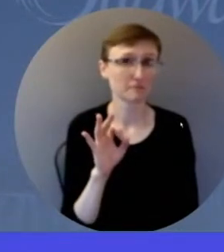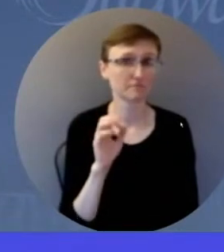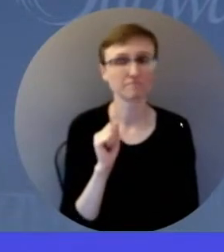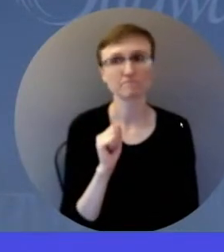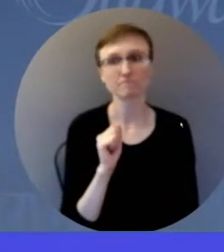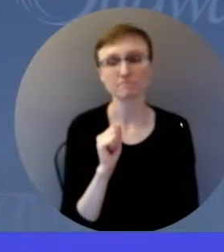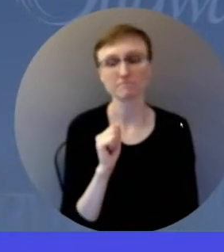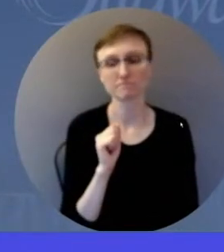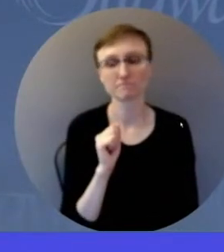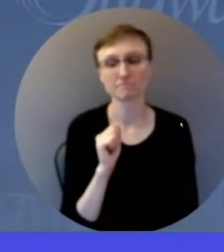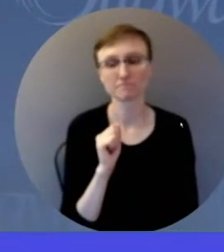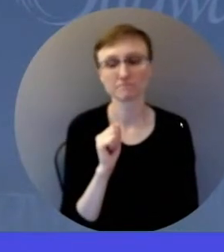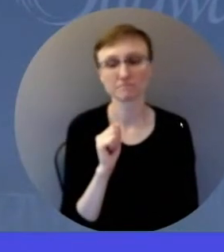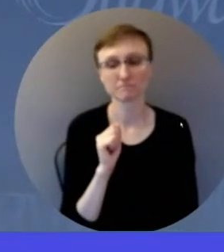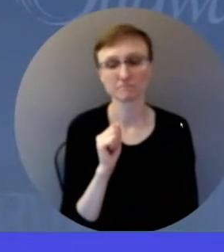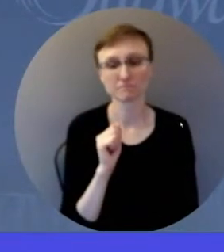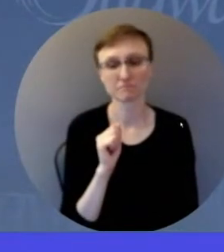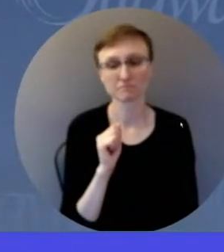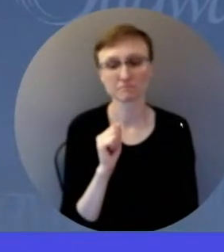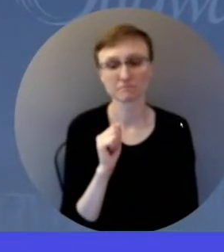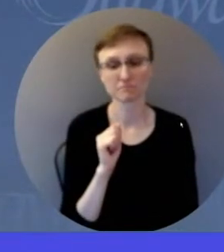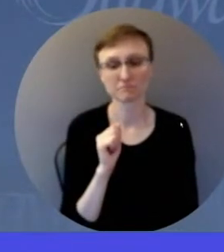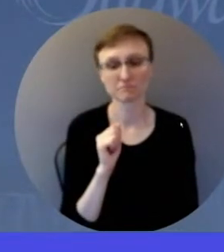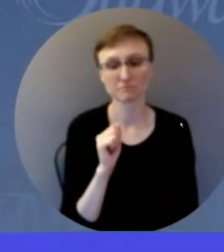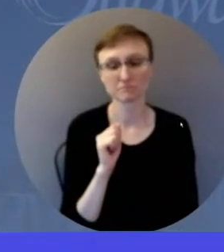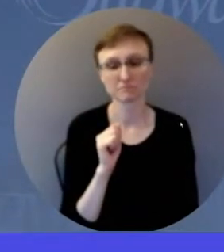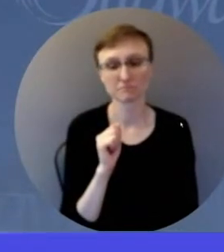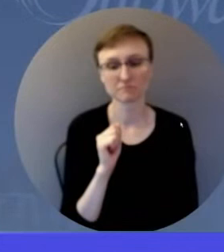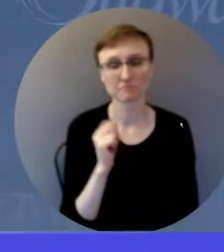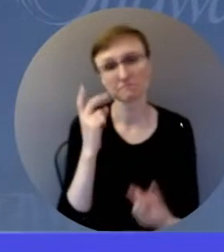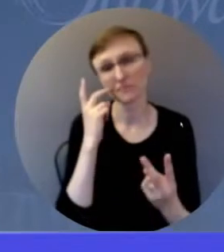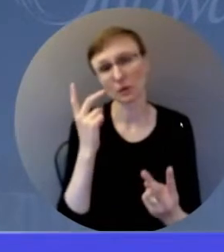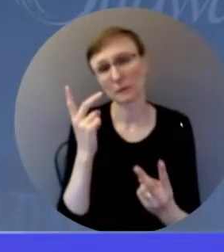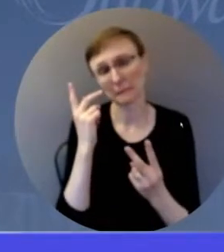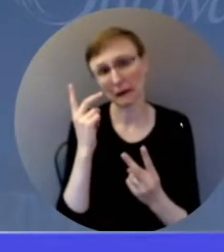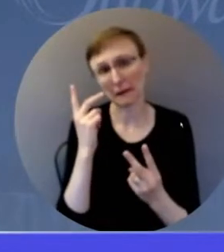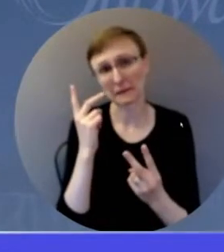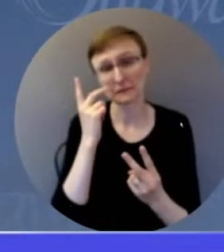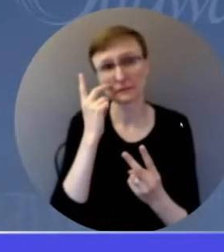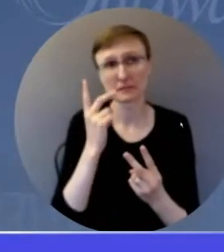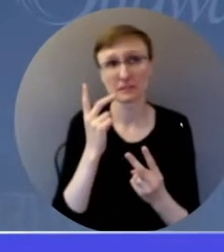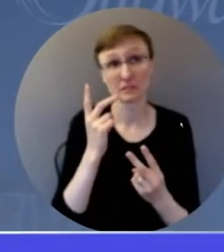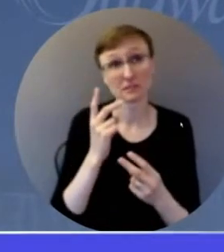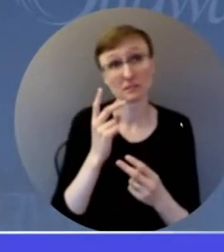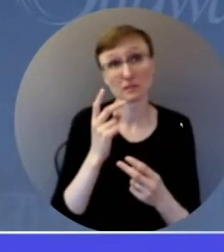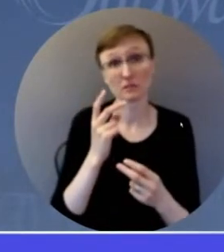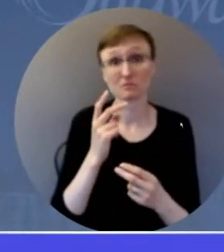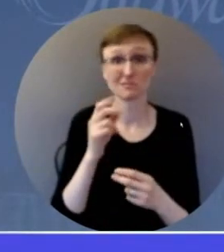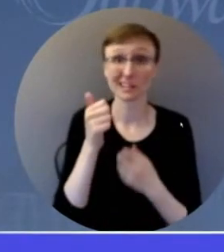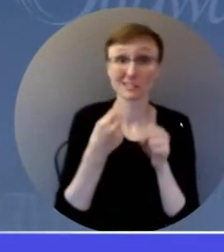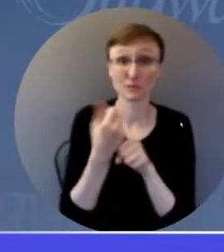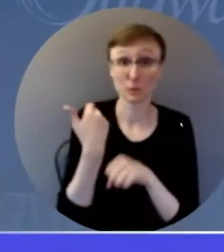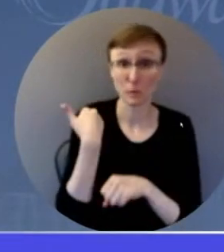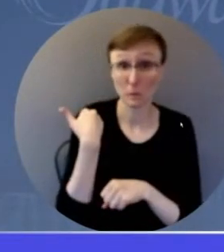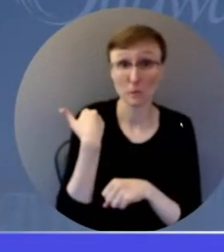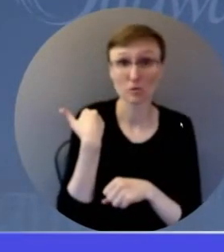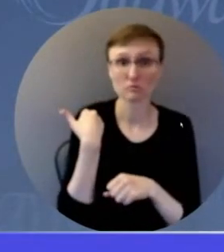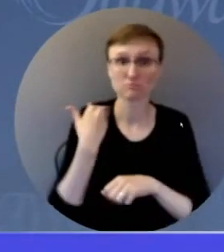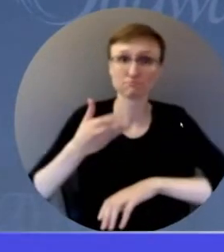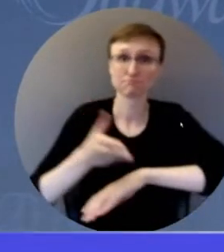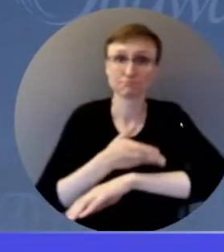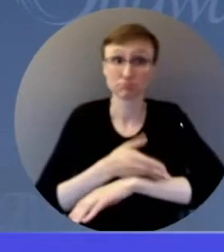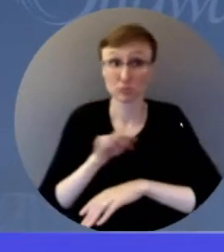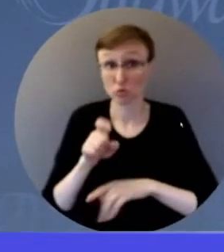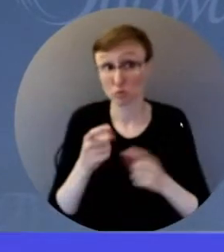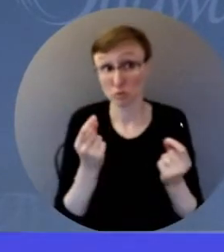look in a retrospect as to what we could have done when we did the revitalization, we probably, in hindsight, should have done the